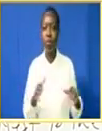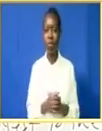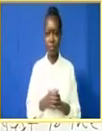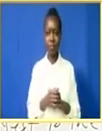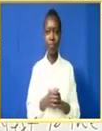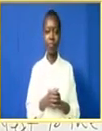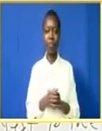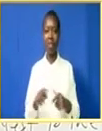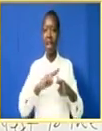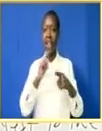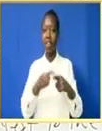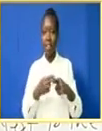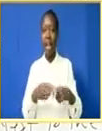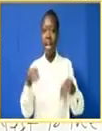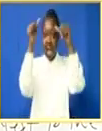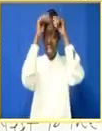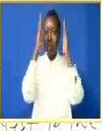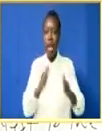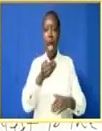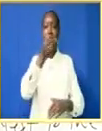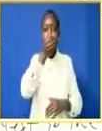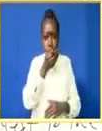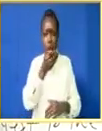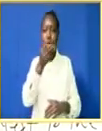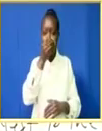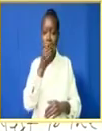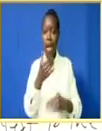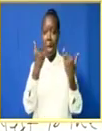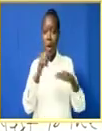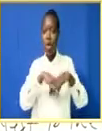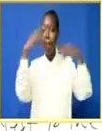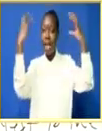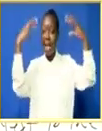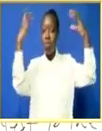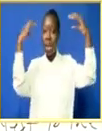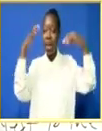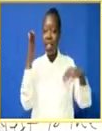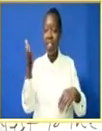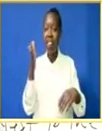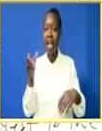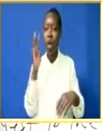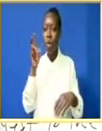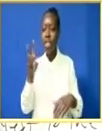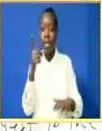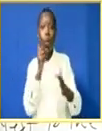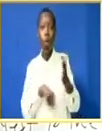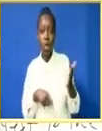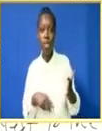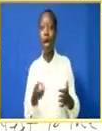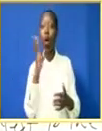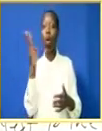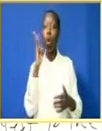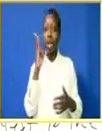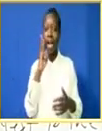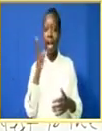Brown. Mm. So, that land, when it rains, you're going to find water is going to splash